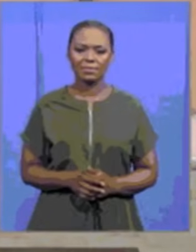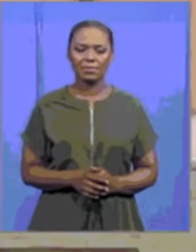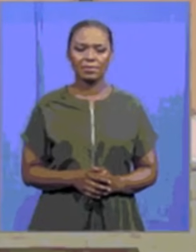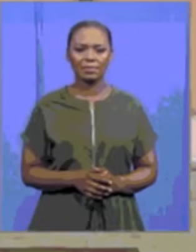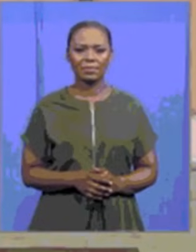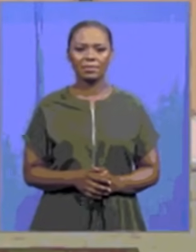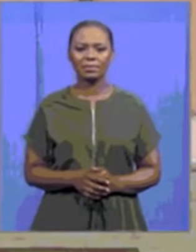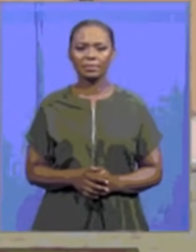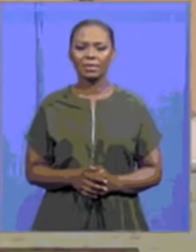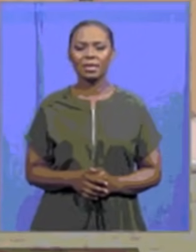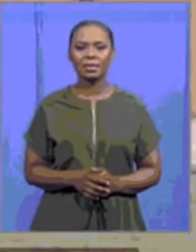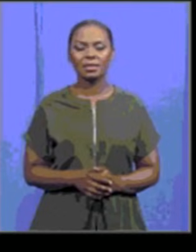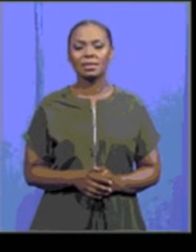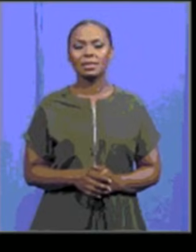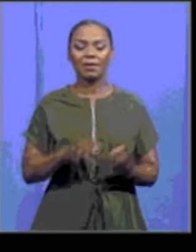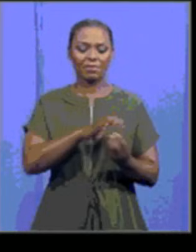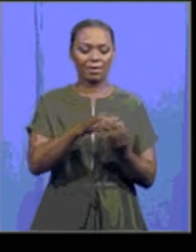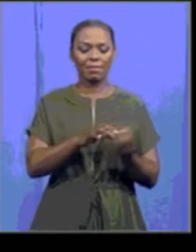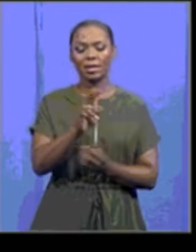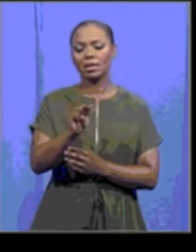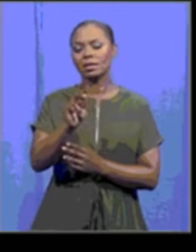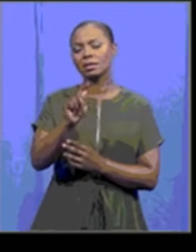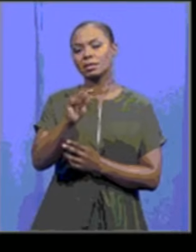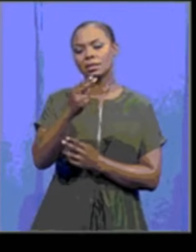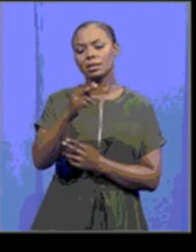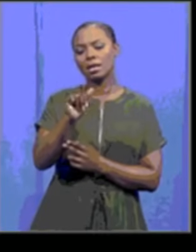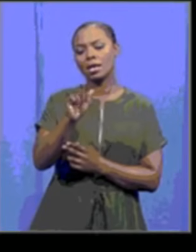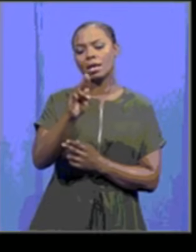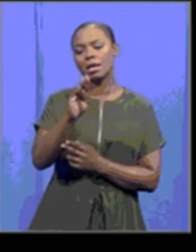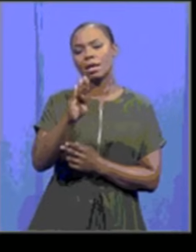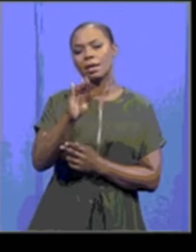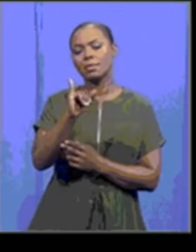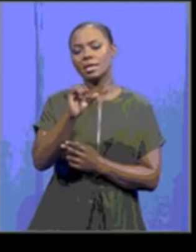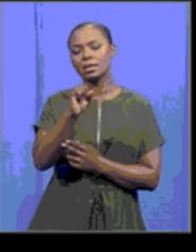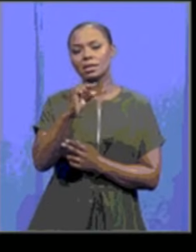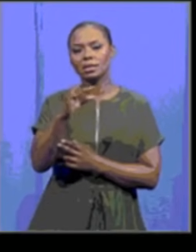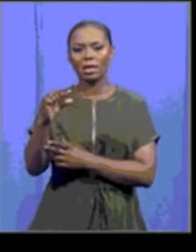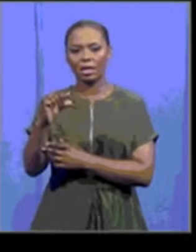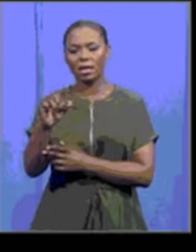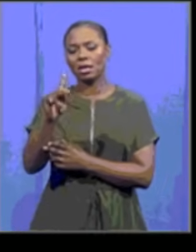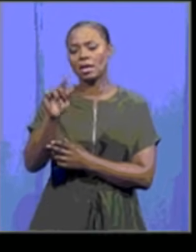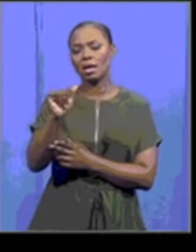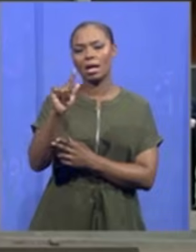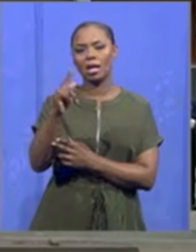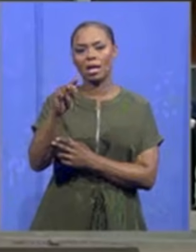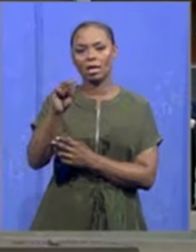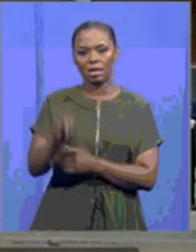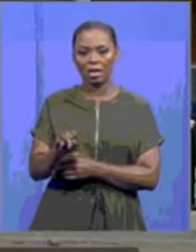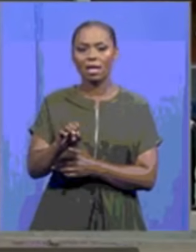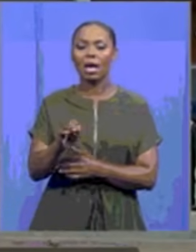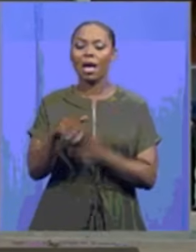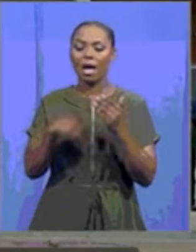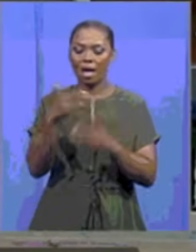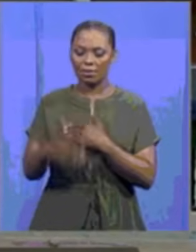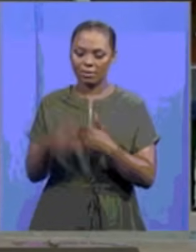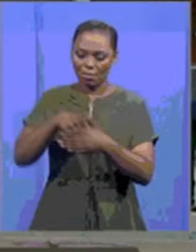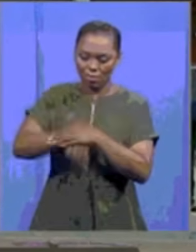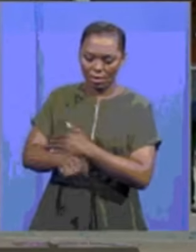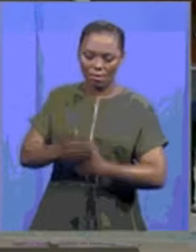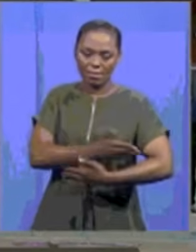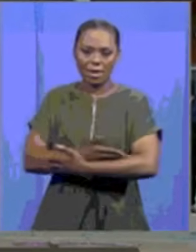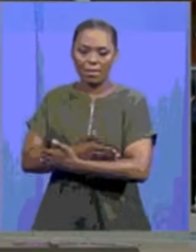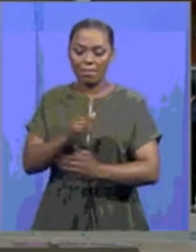Lapa la Nthabiseng Kalake le ka gare ga kgakanego se ka re ba itukišetša go amogela lesea morago ga gore a belege bookelong ba Bethel dikgwedi tše 5